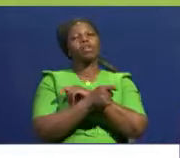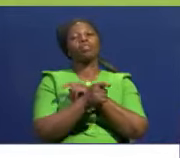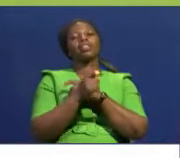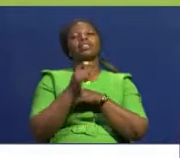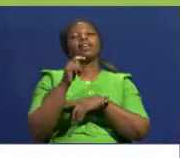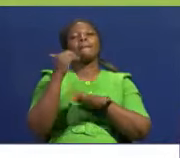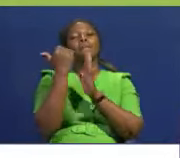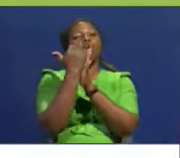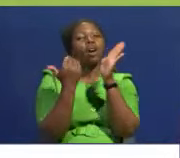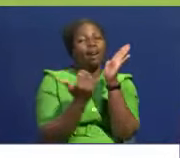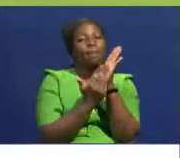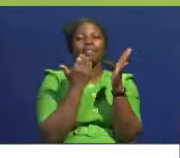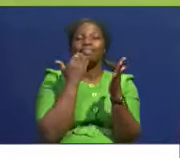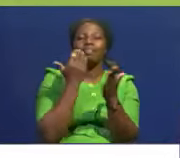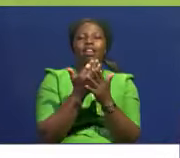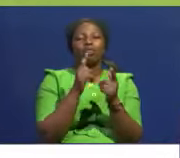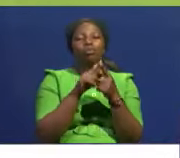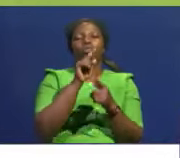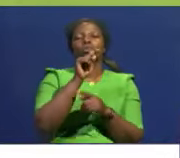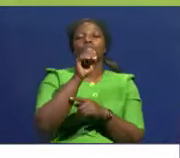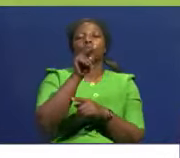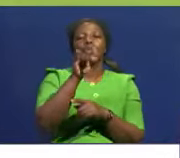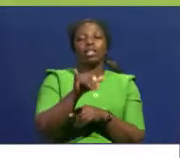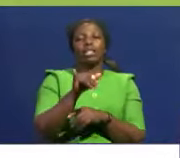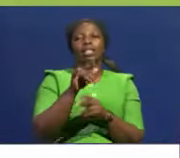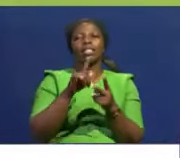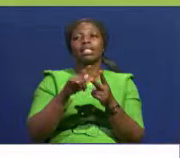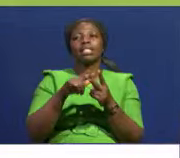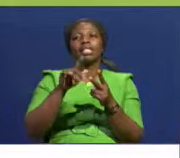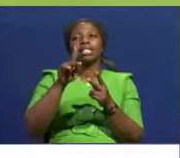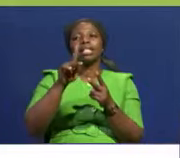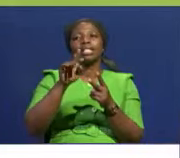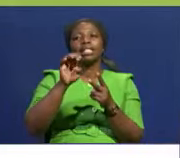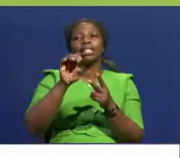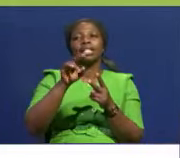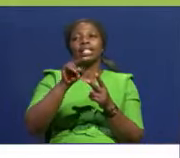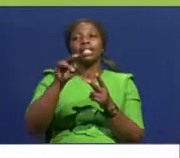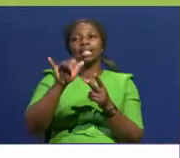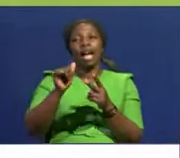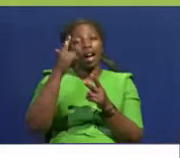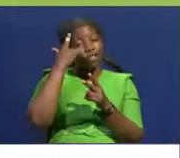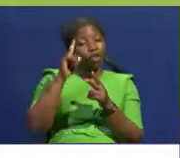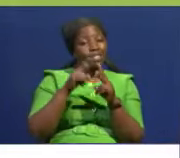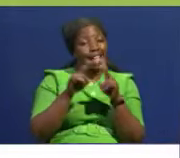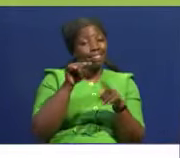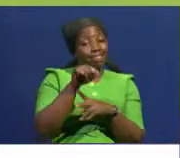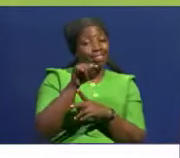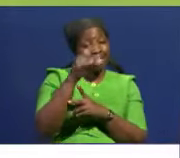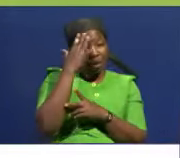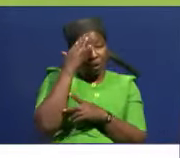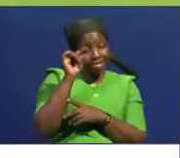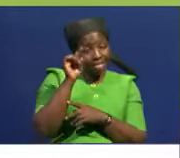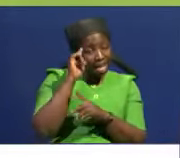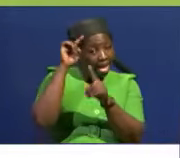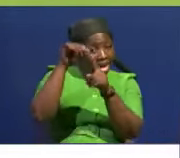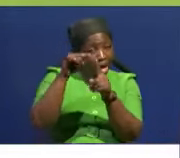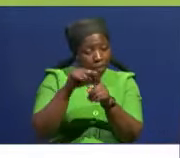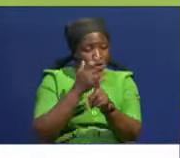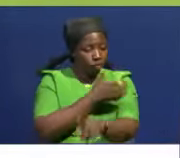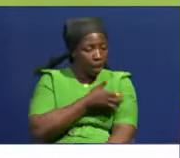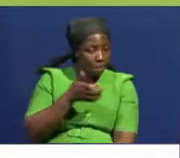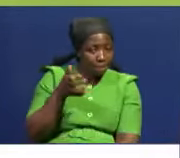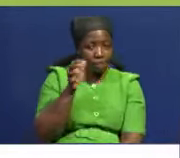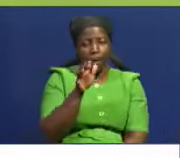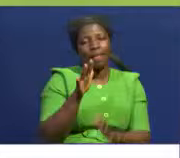Tony Omwansa and Kenya for initiating this, as it's indeed designed to empower the next generation